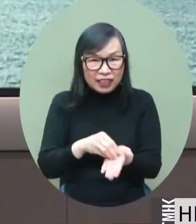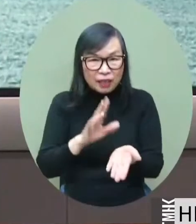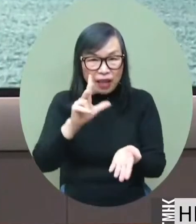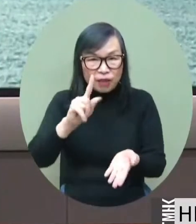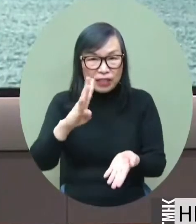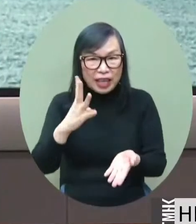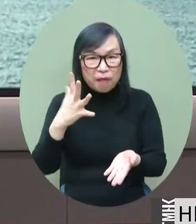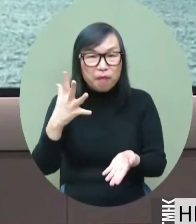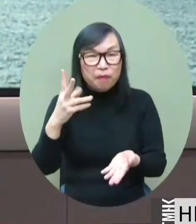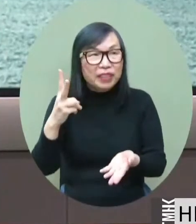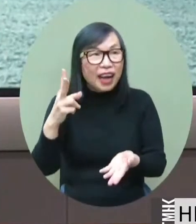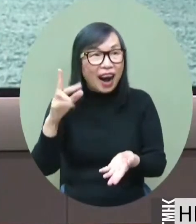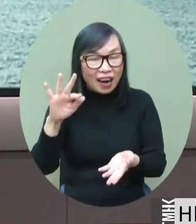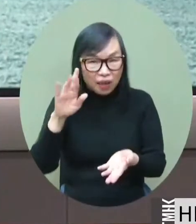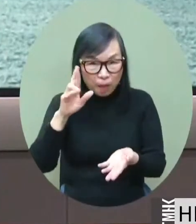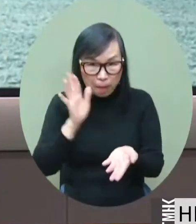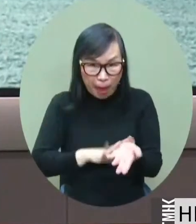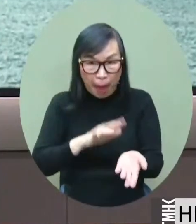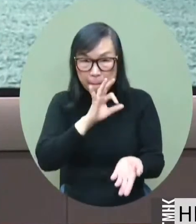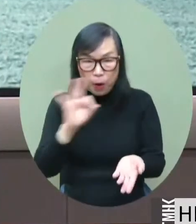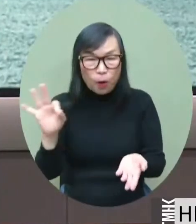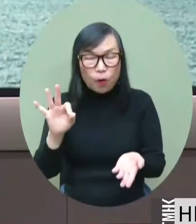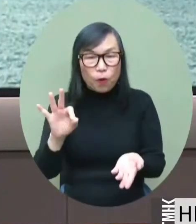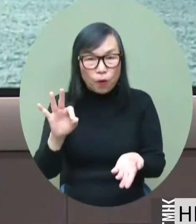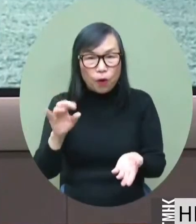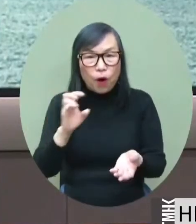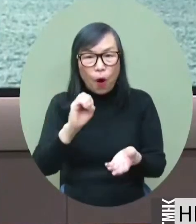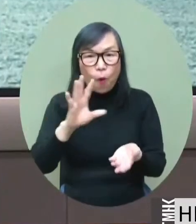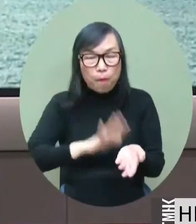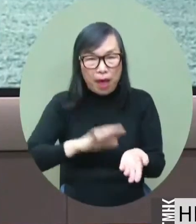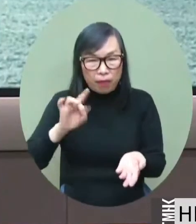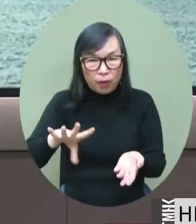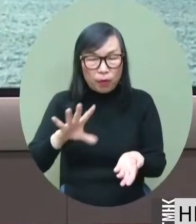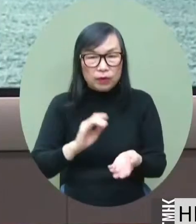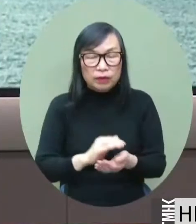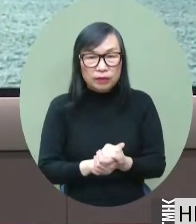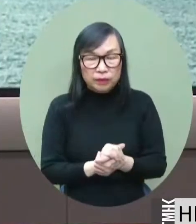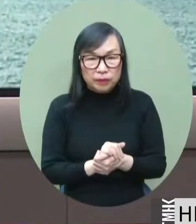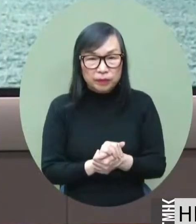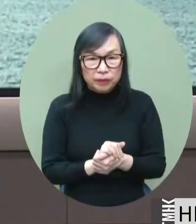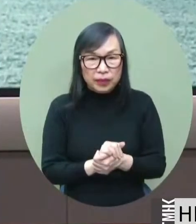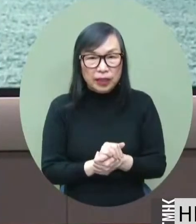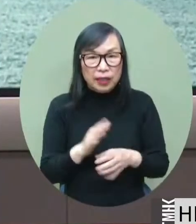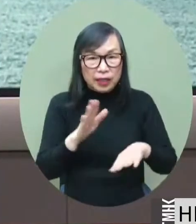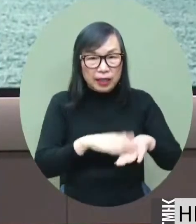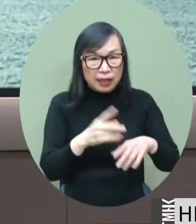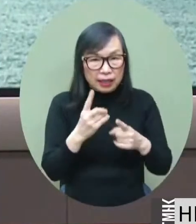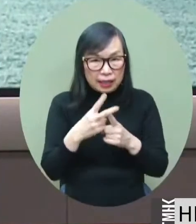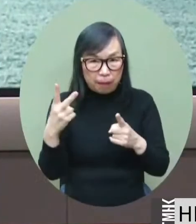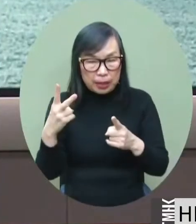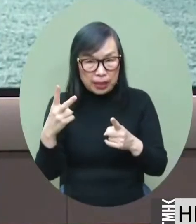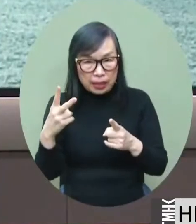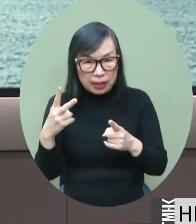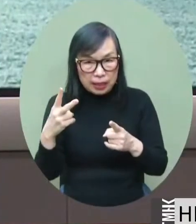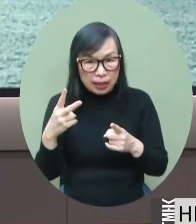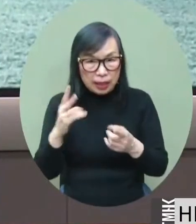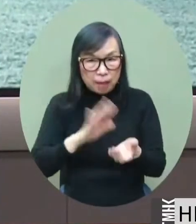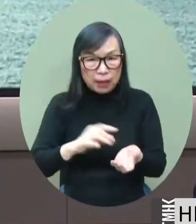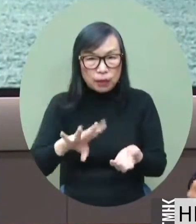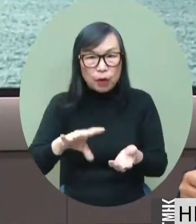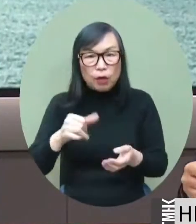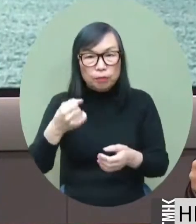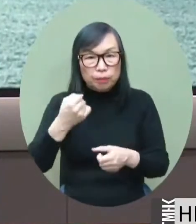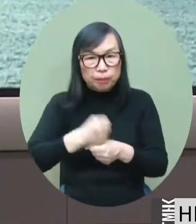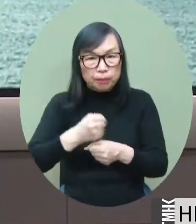1,223 cases were confirmed negative to L452R, meaning they were Omicron cases. For the remaining